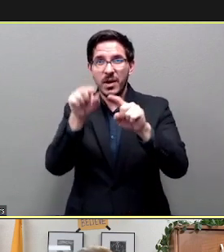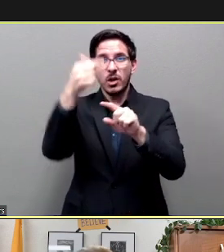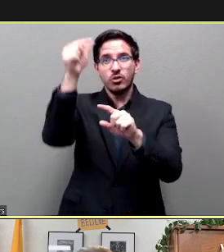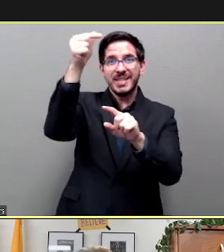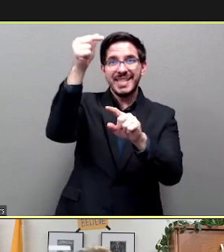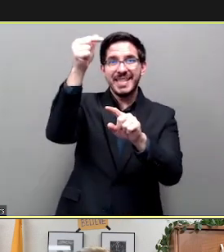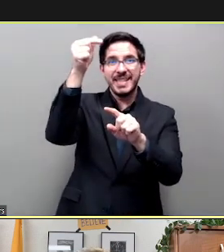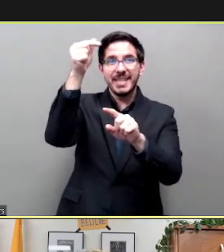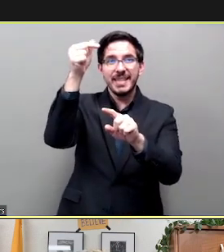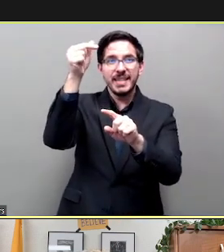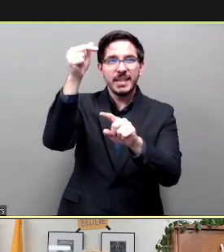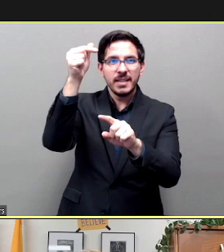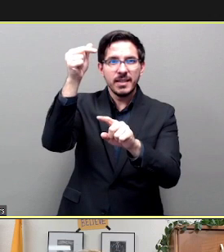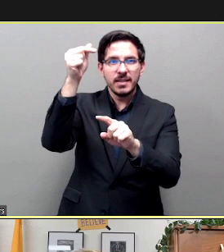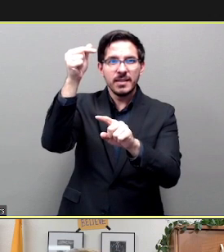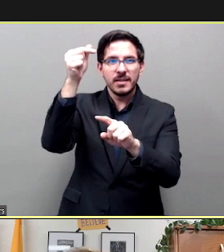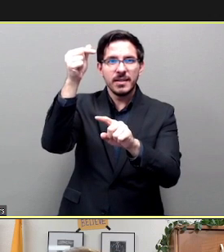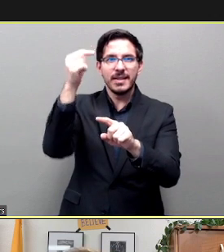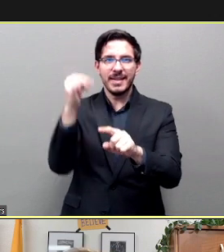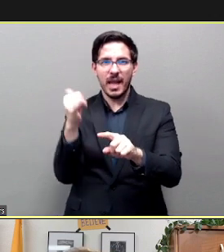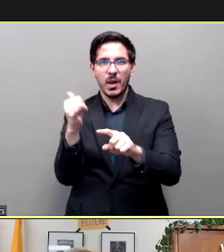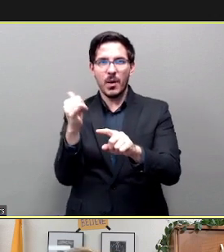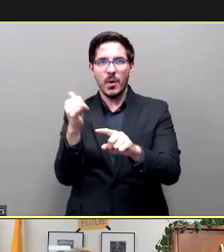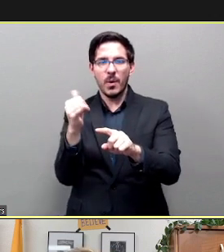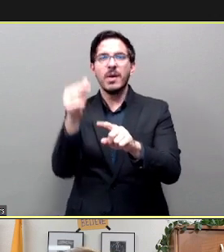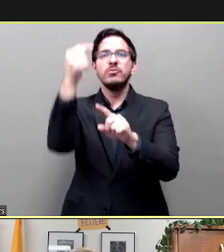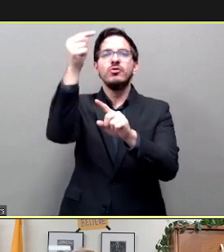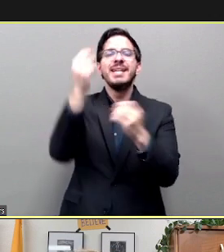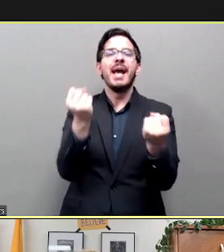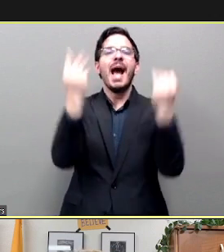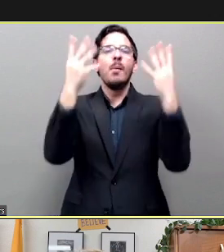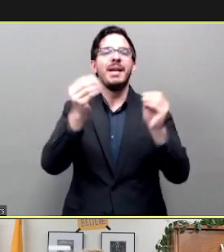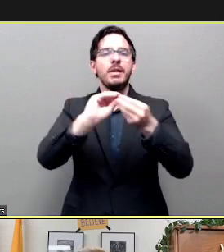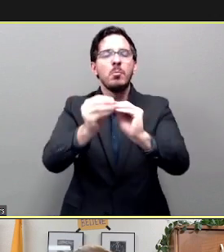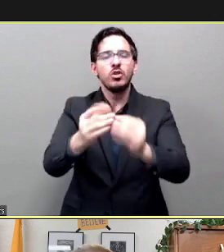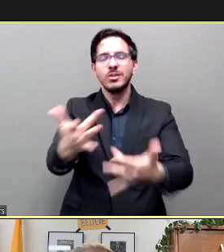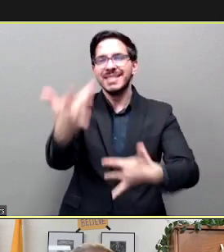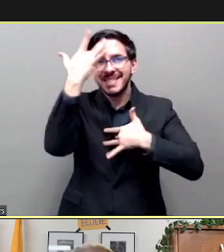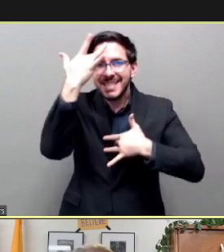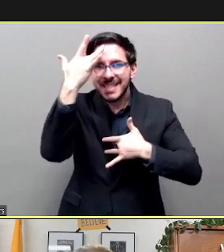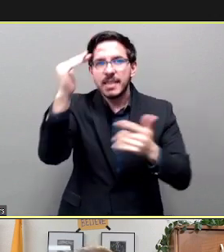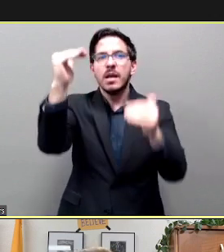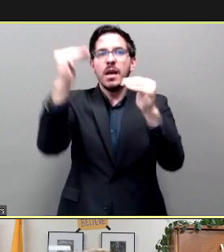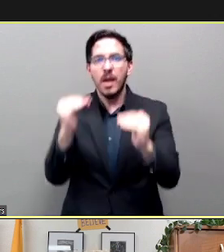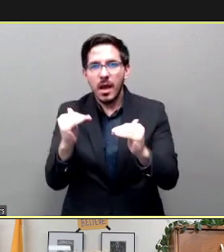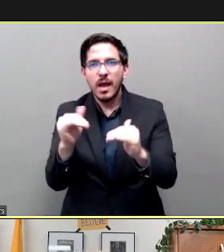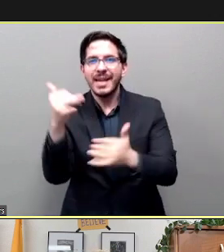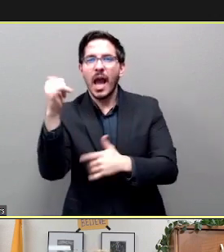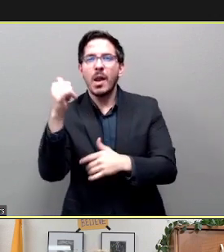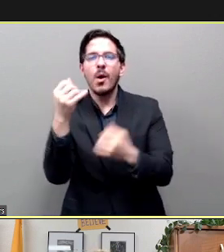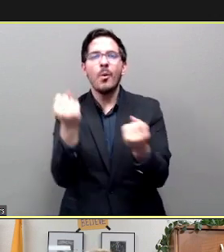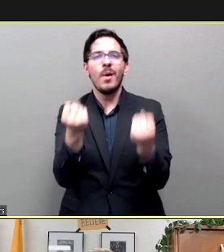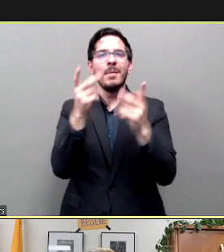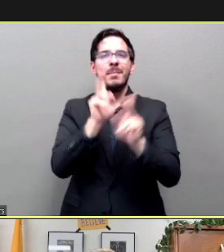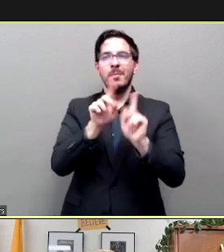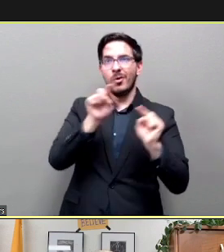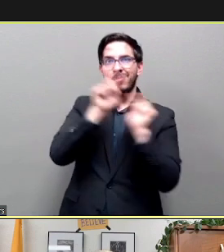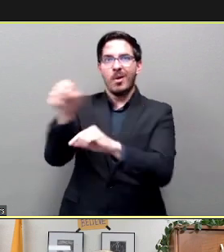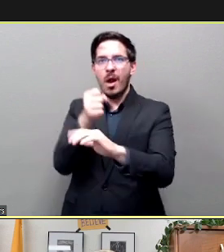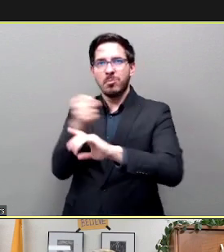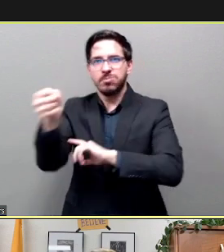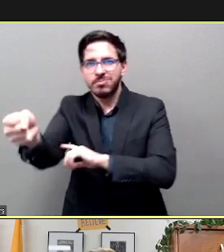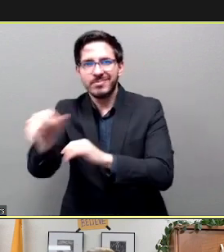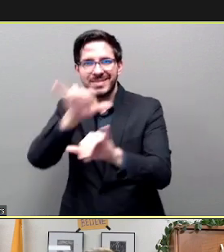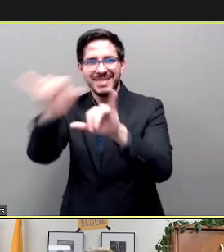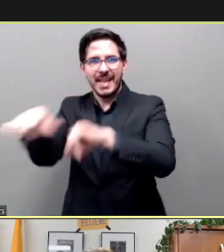is hospitalizations. That drop off is purely artifactual. Of course, we're not seeing that drop off. That's just data reporting. And